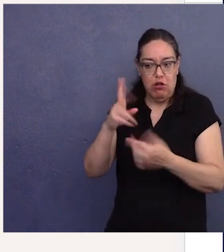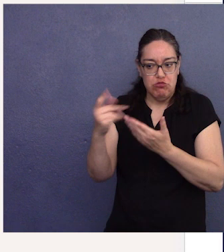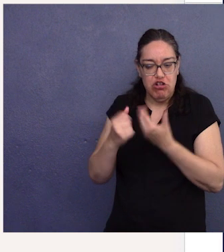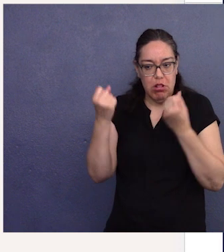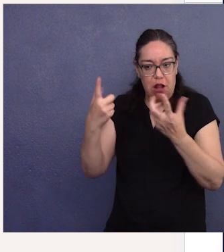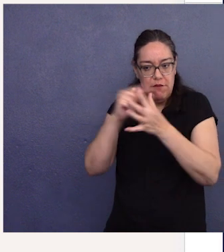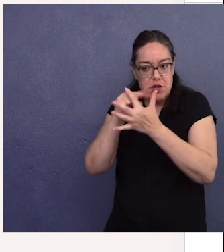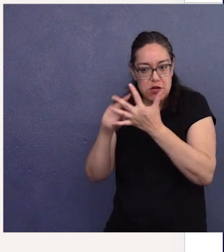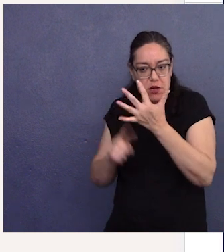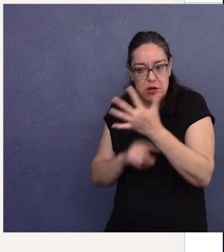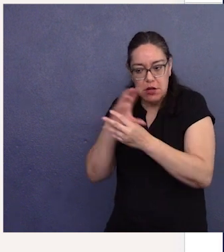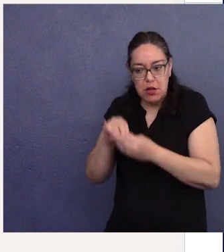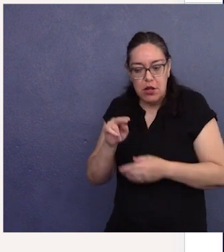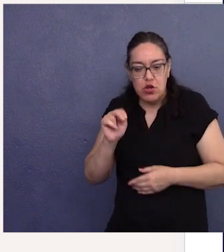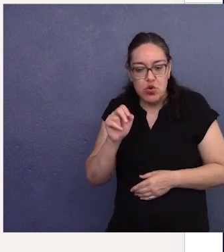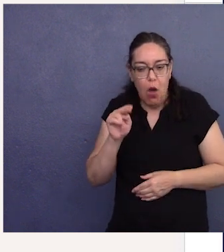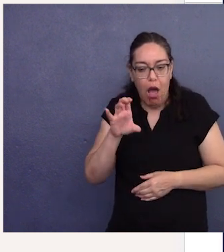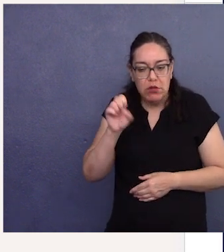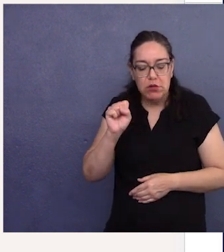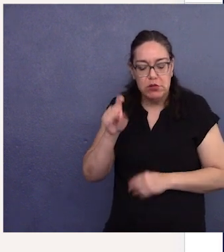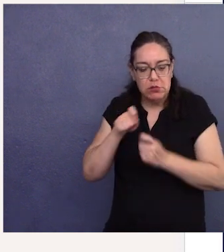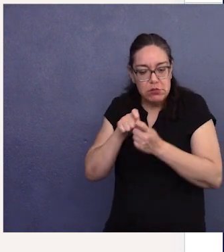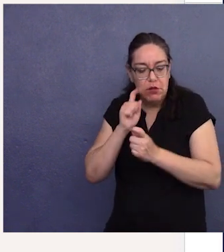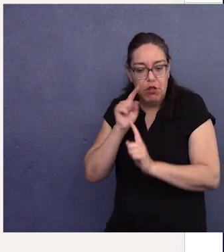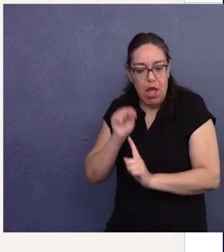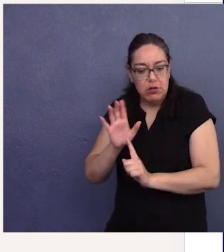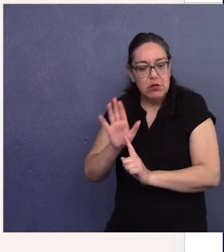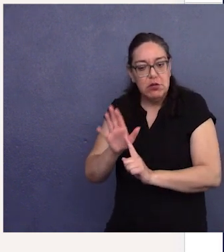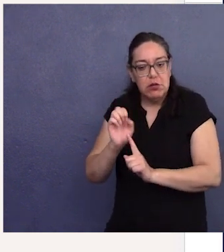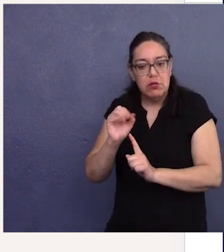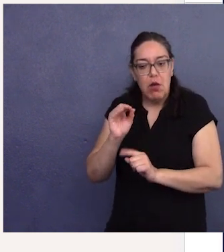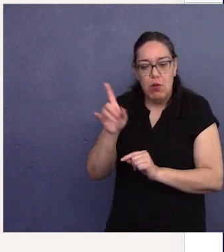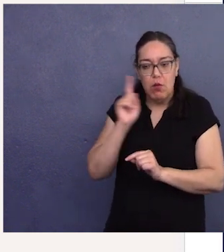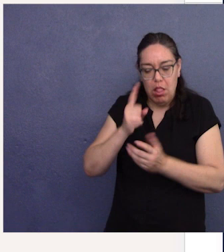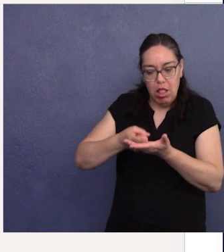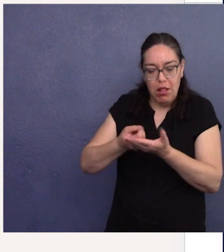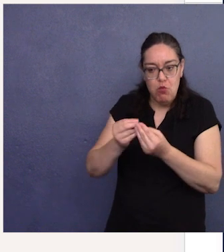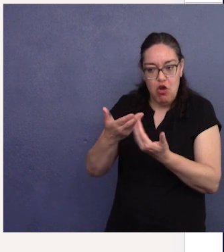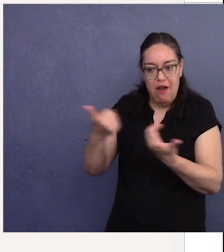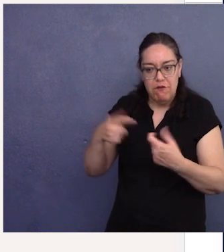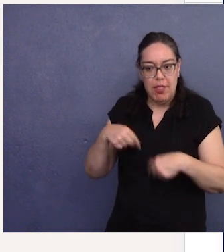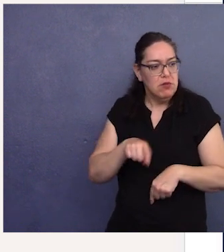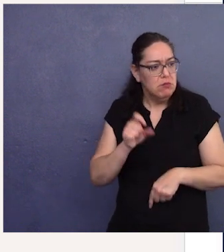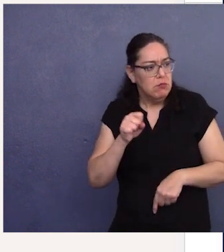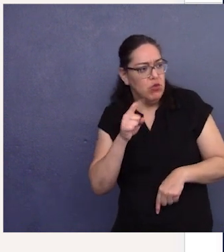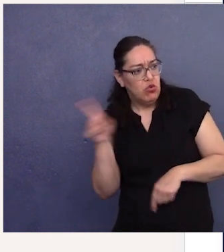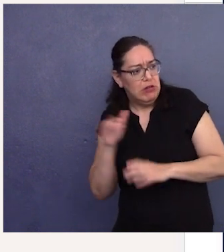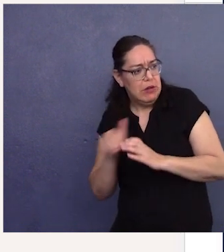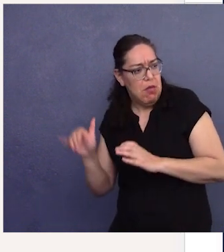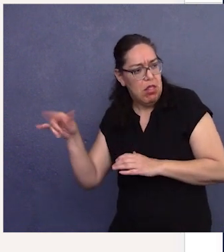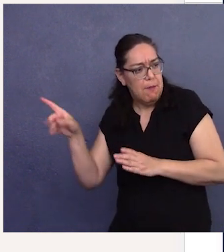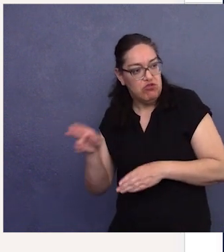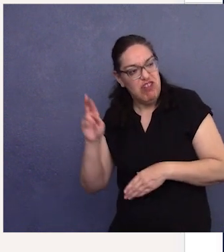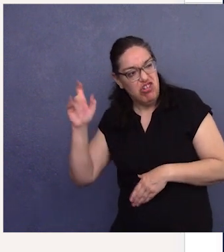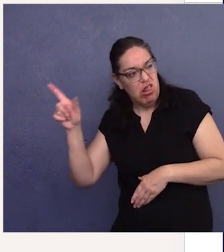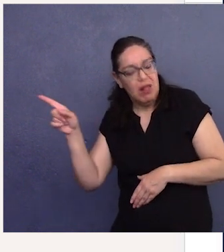of nuances and particularities. Okay. Yeah. So just email the person email